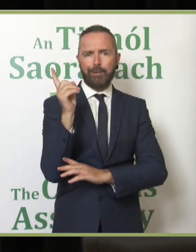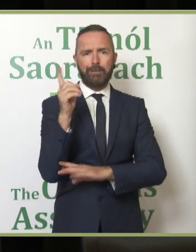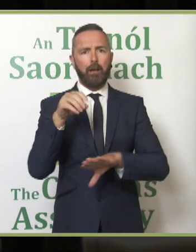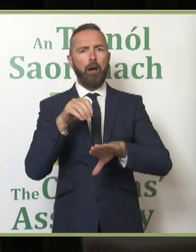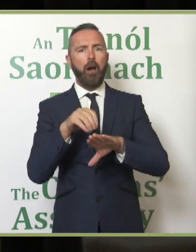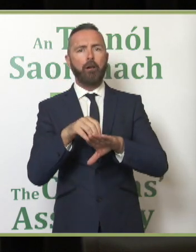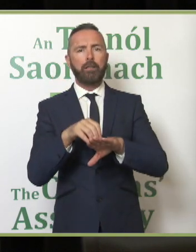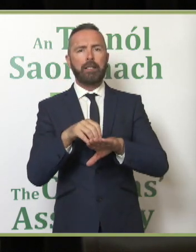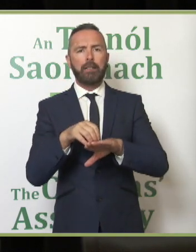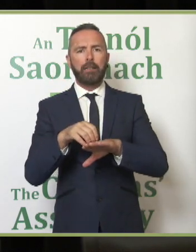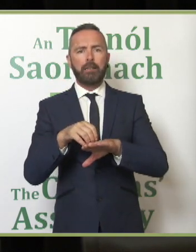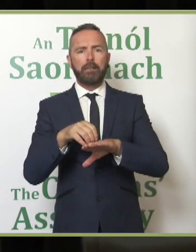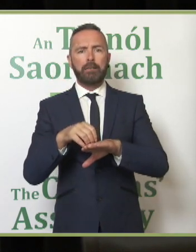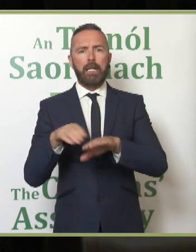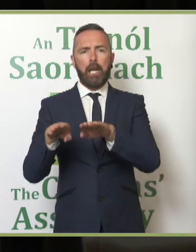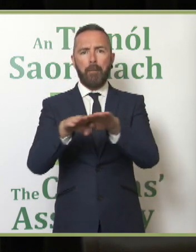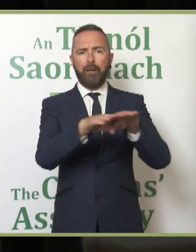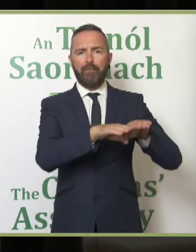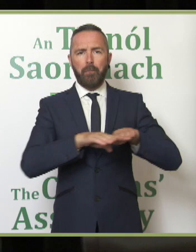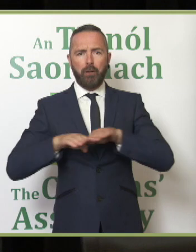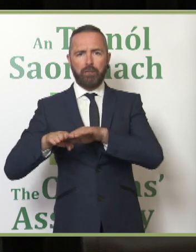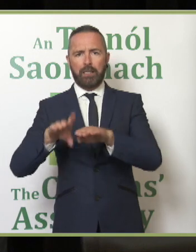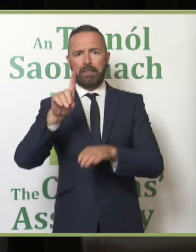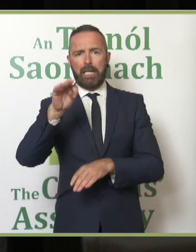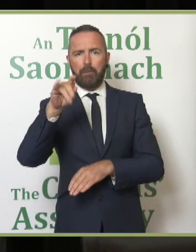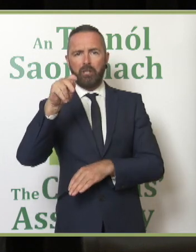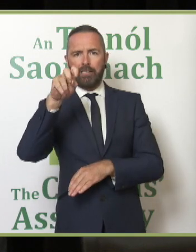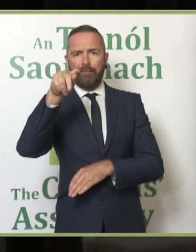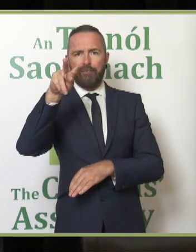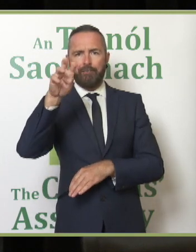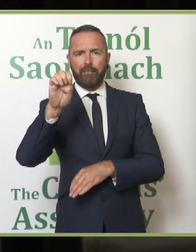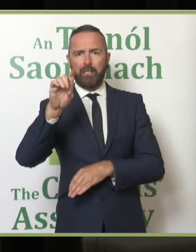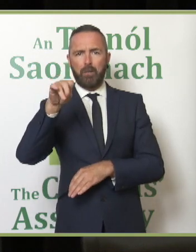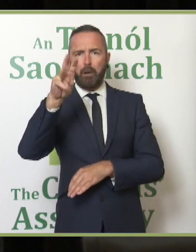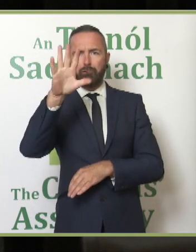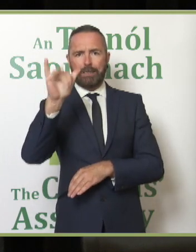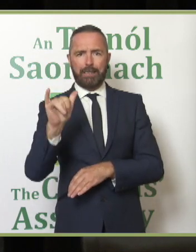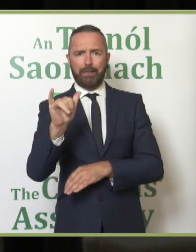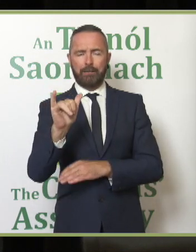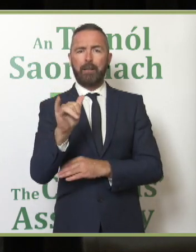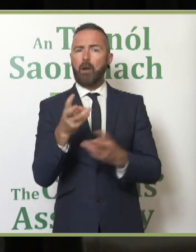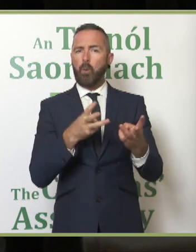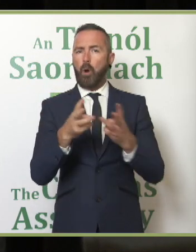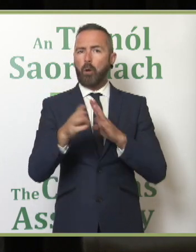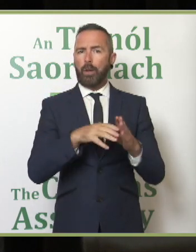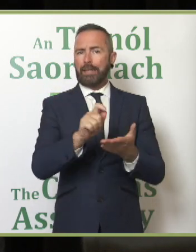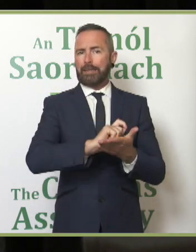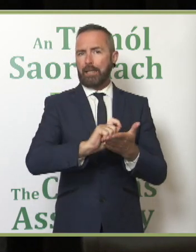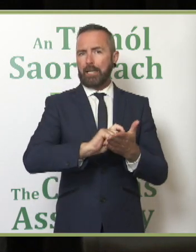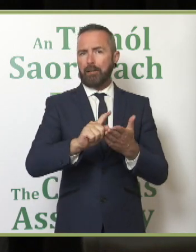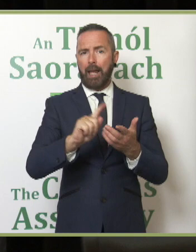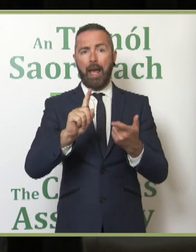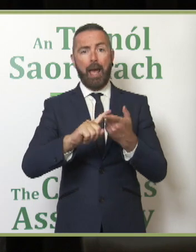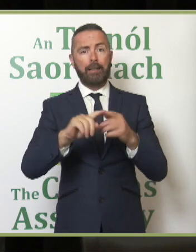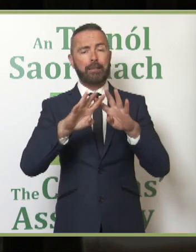on deliberative democracy principles and practice, and works with the Secretariat and the Assembly Chair to help design a